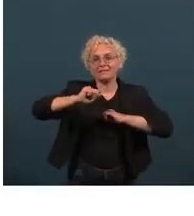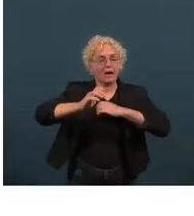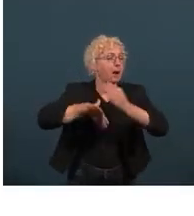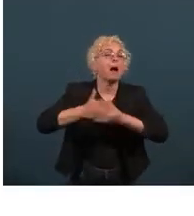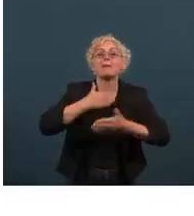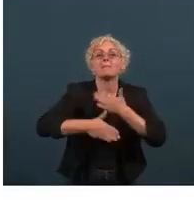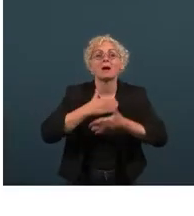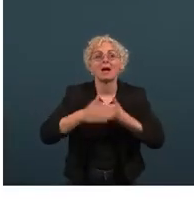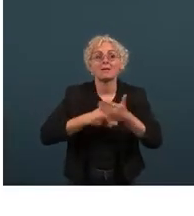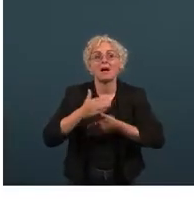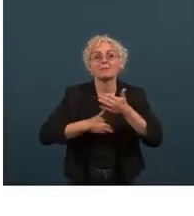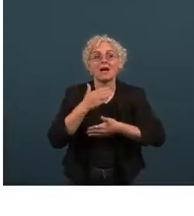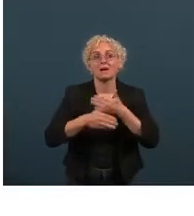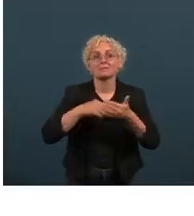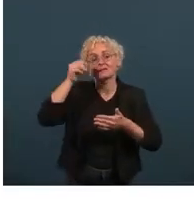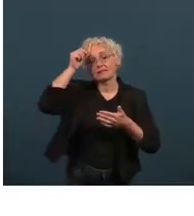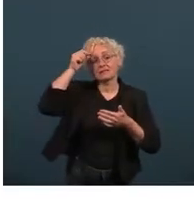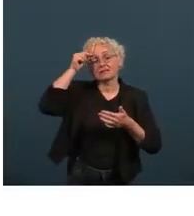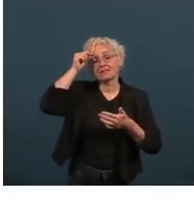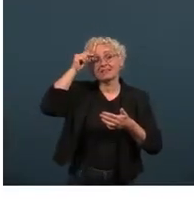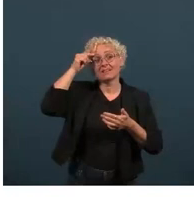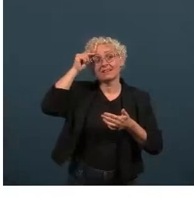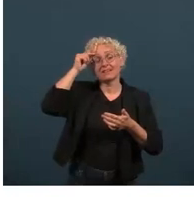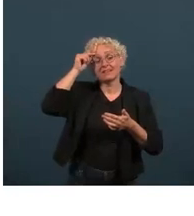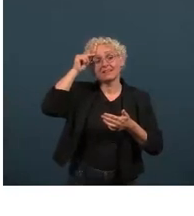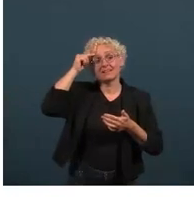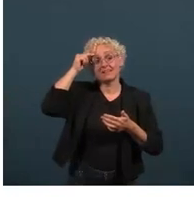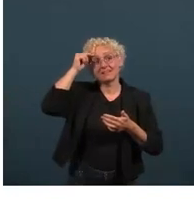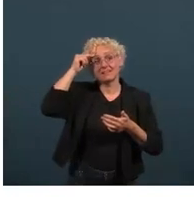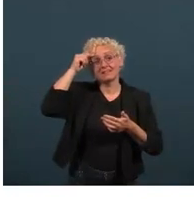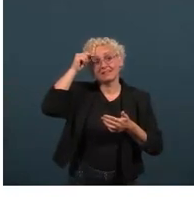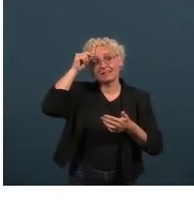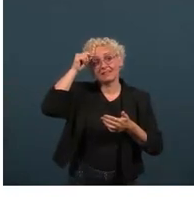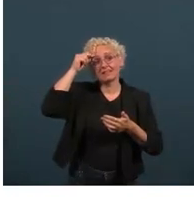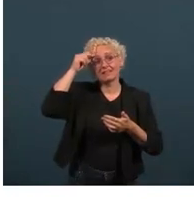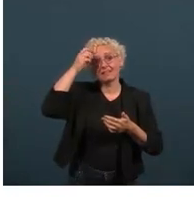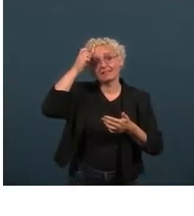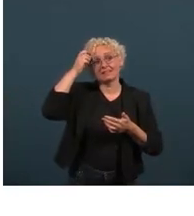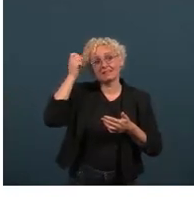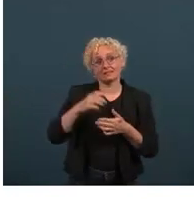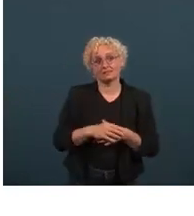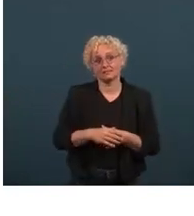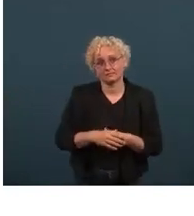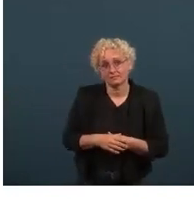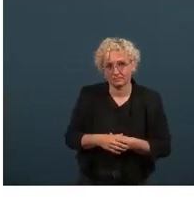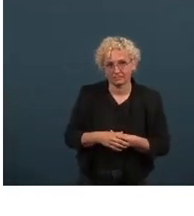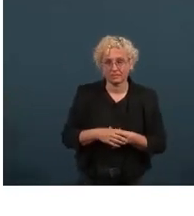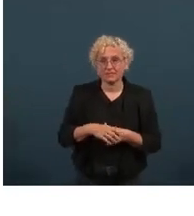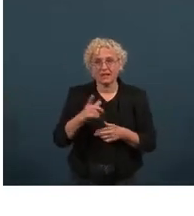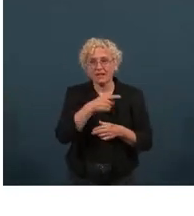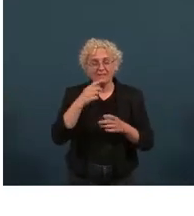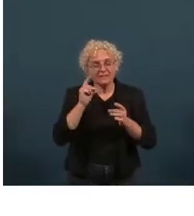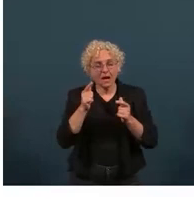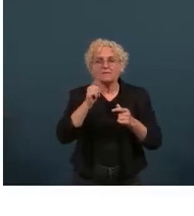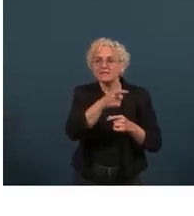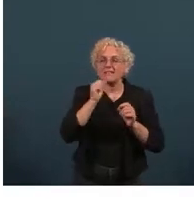still find ways and means to get the right guardrails in place for the use, for the development, use and